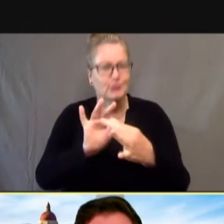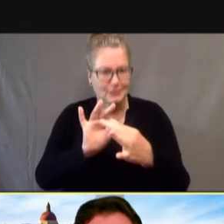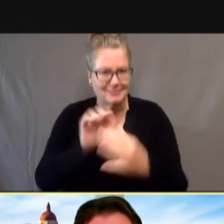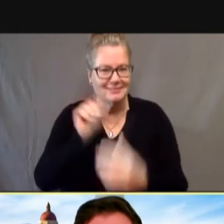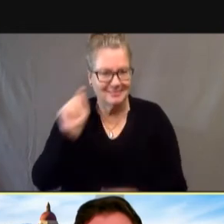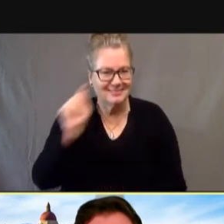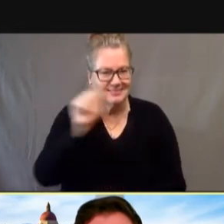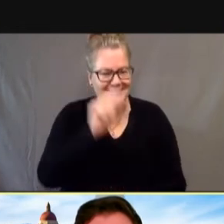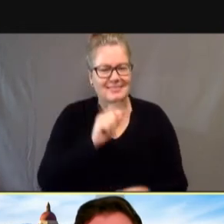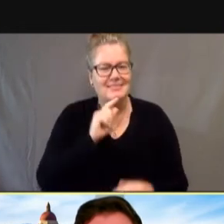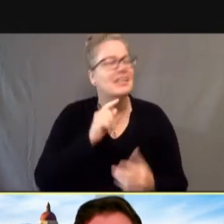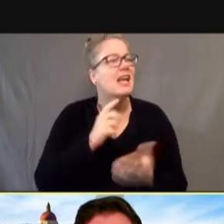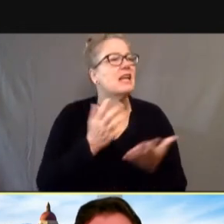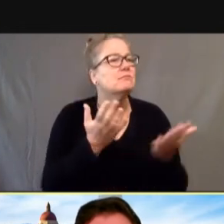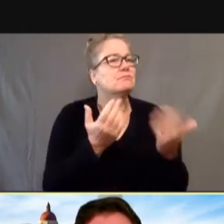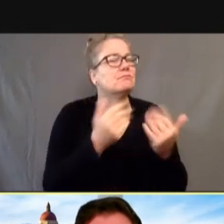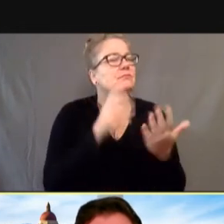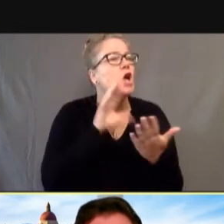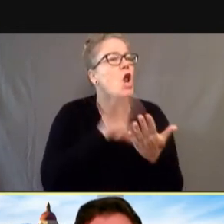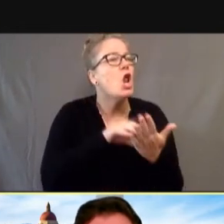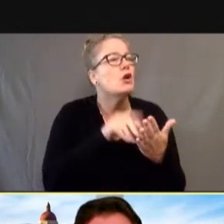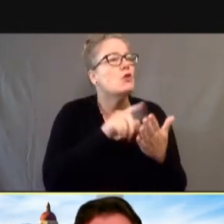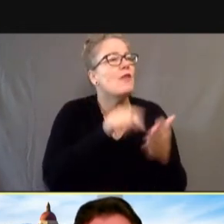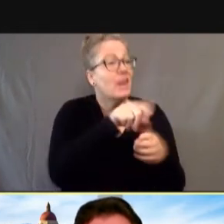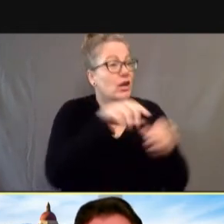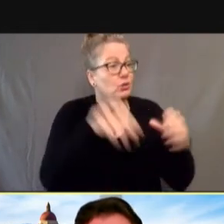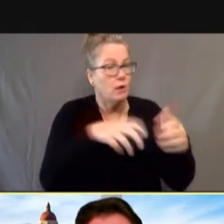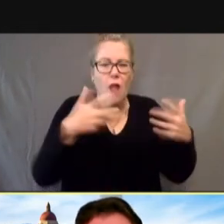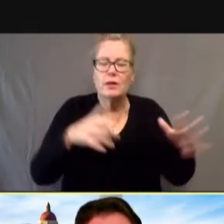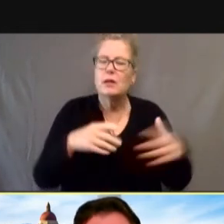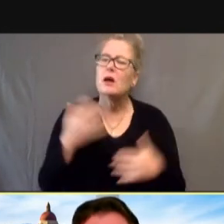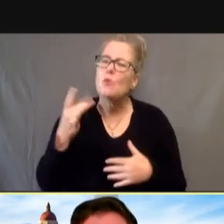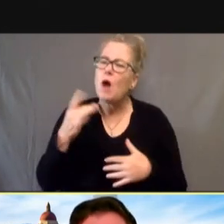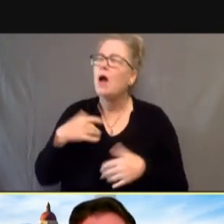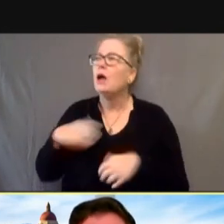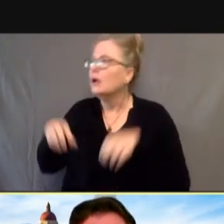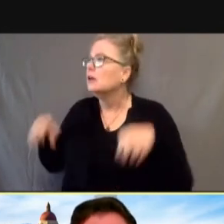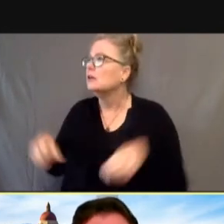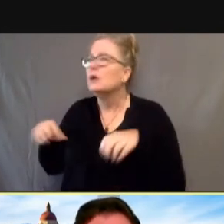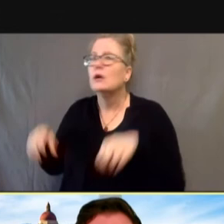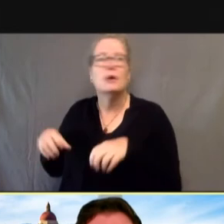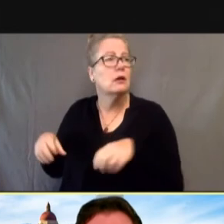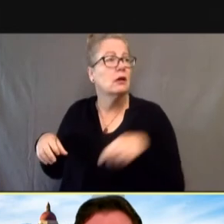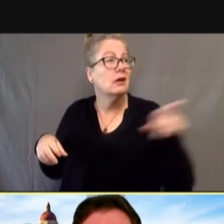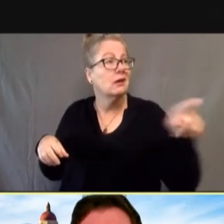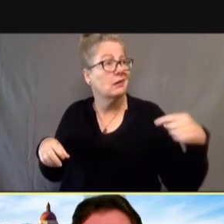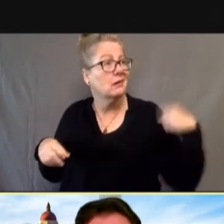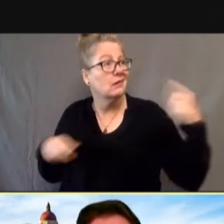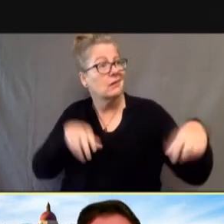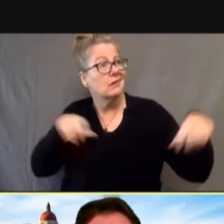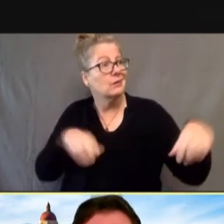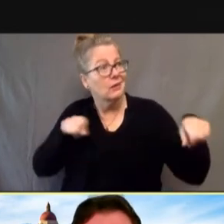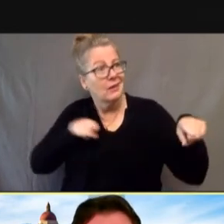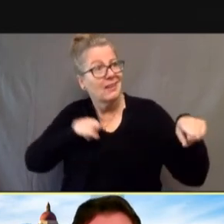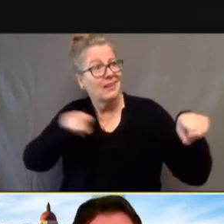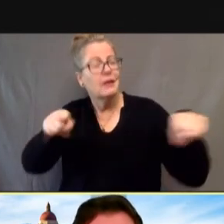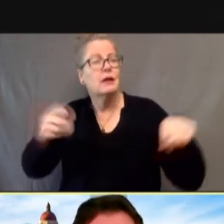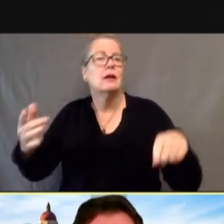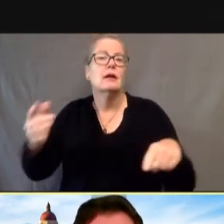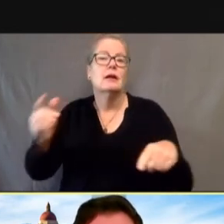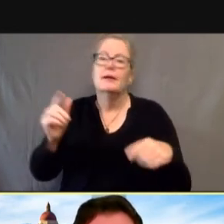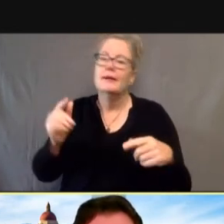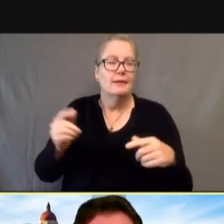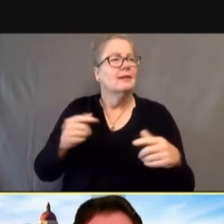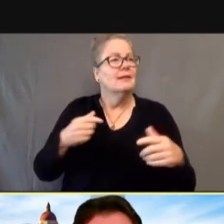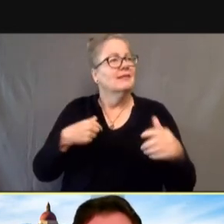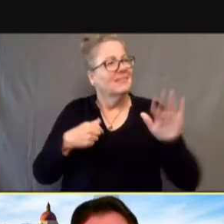and learn what they were doing so as not to duplicate efforts. And when we started our group, we also wanted to keep in mind